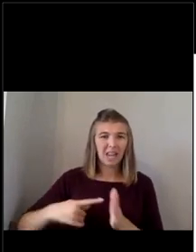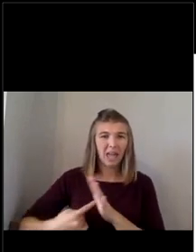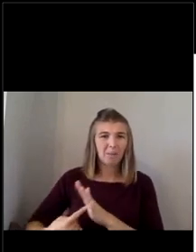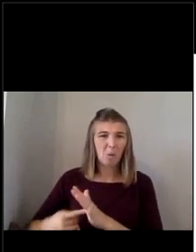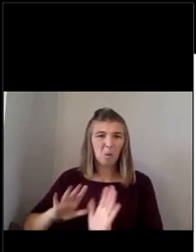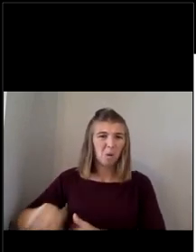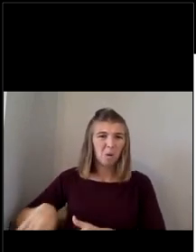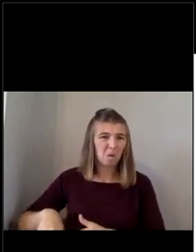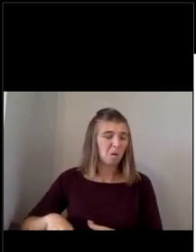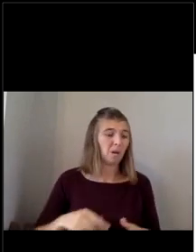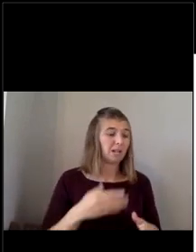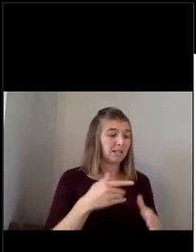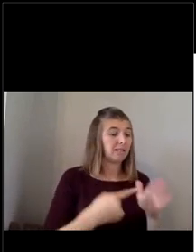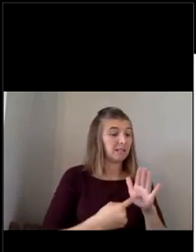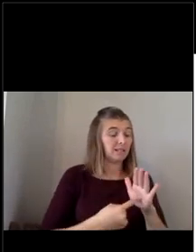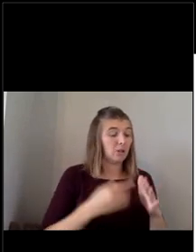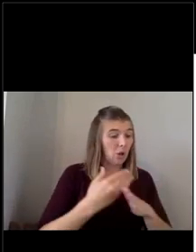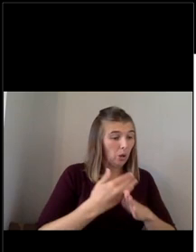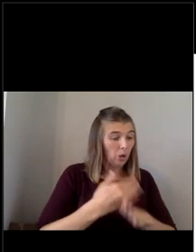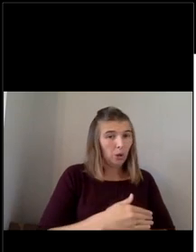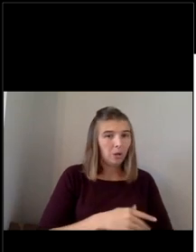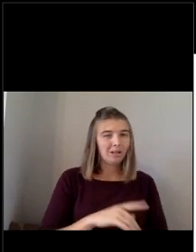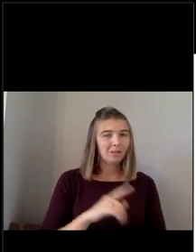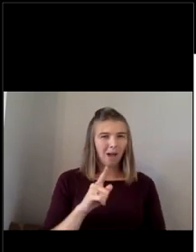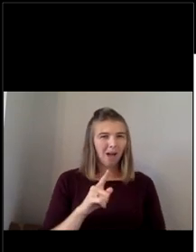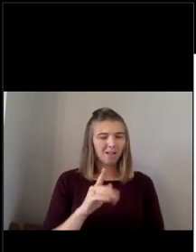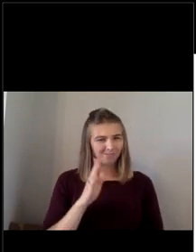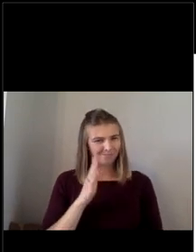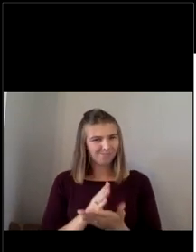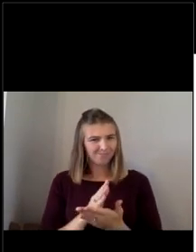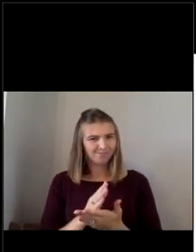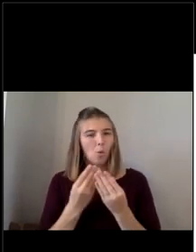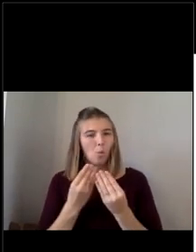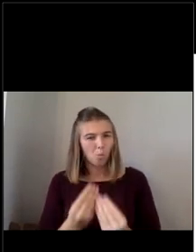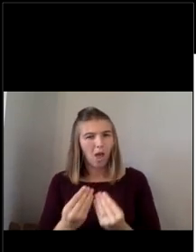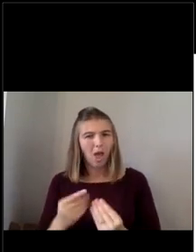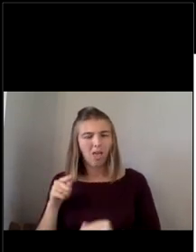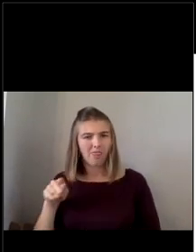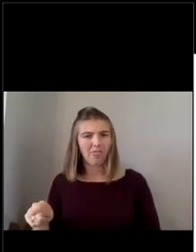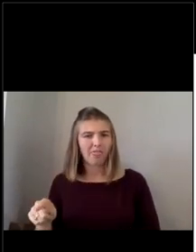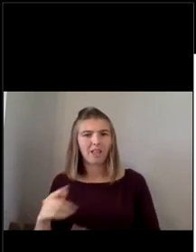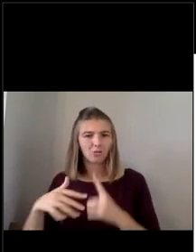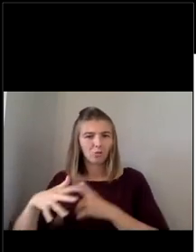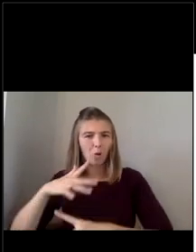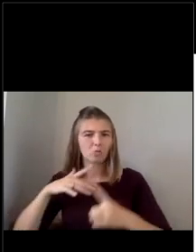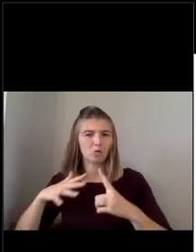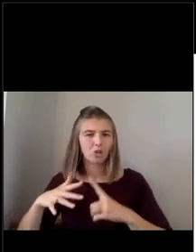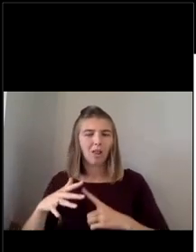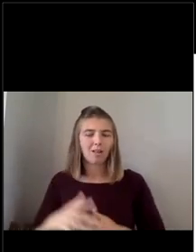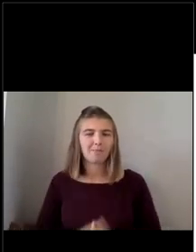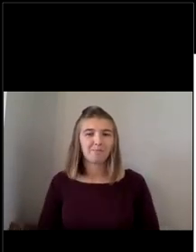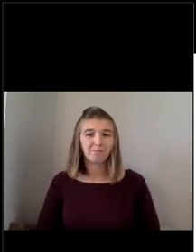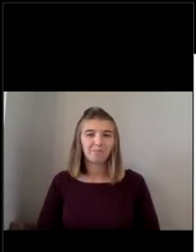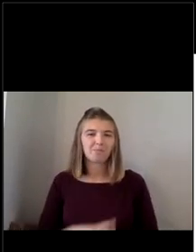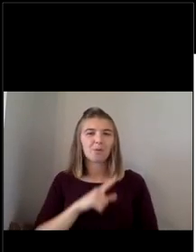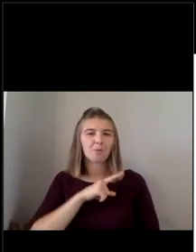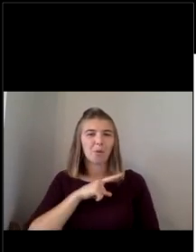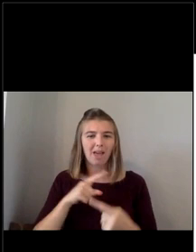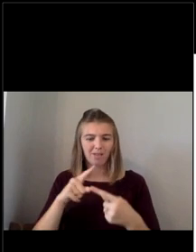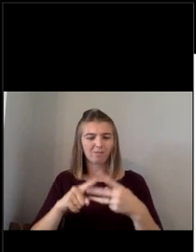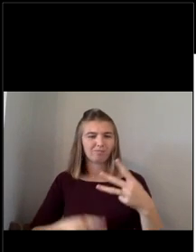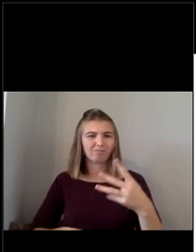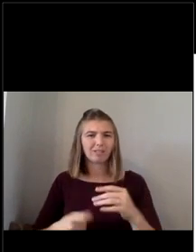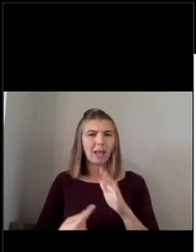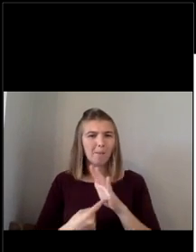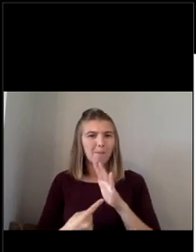social connection is worth the effort. Why? Well, for a few key, very important reasons.